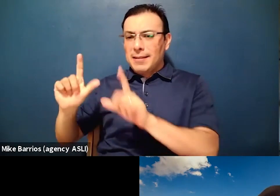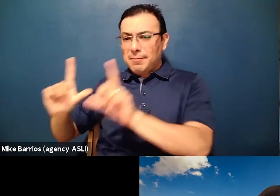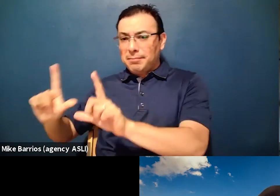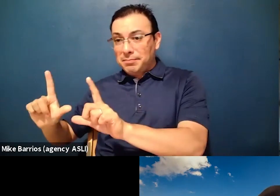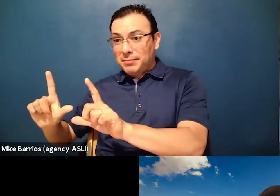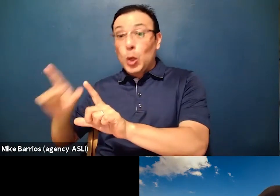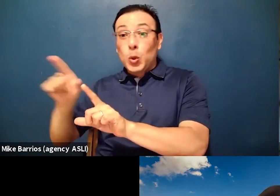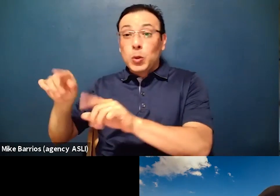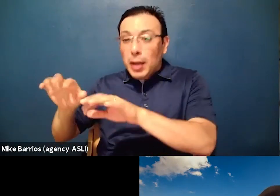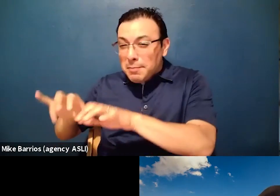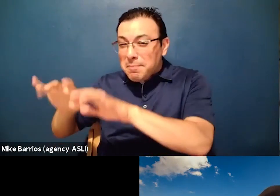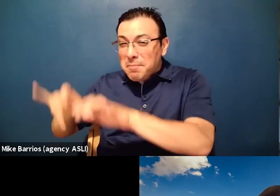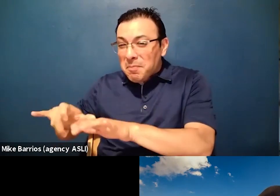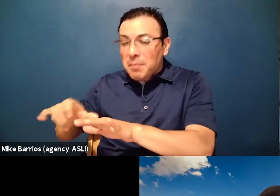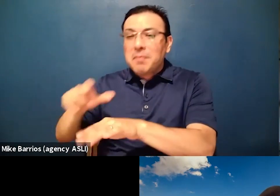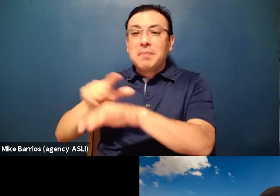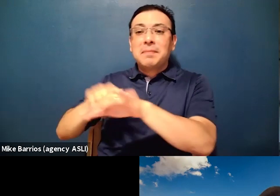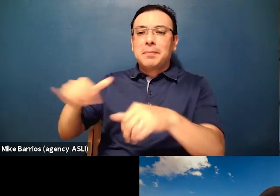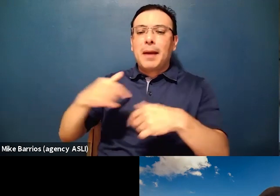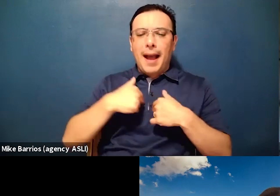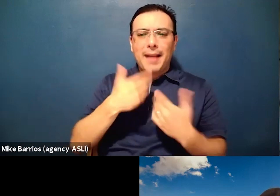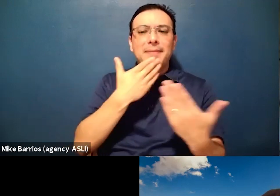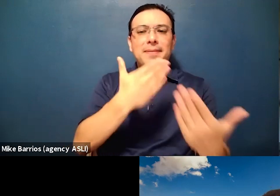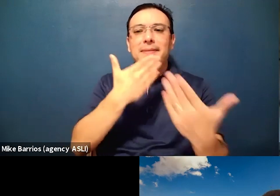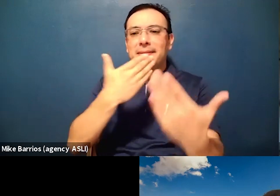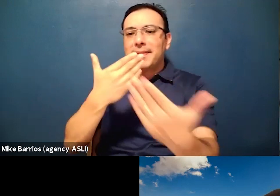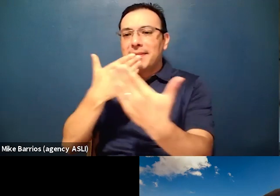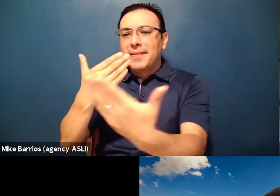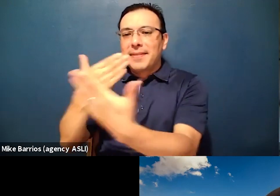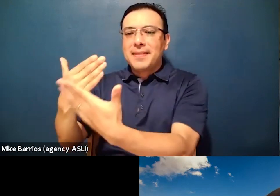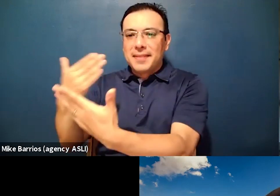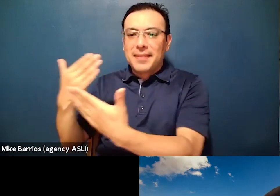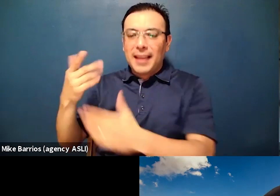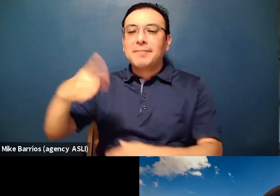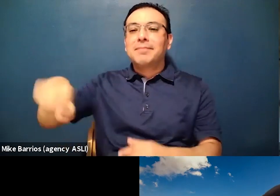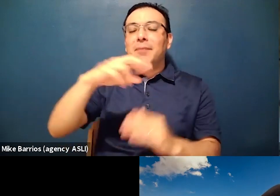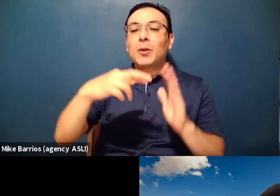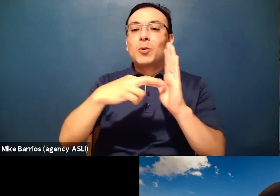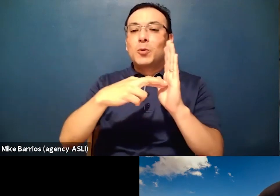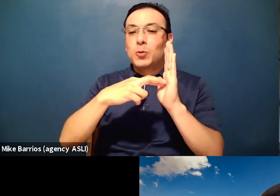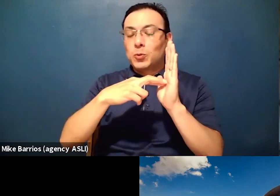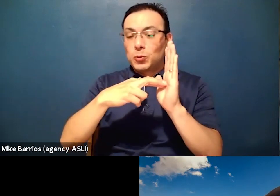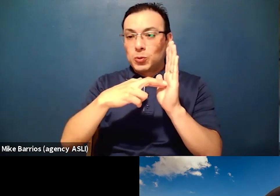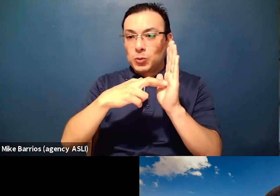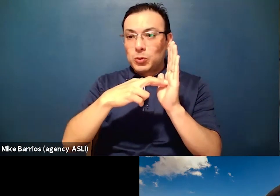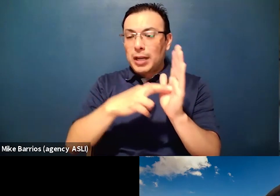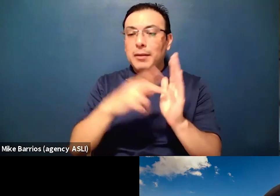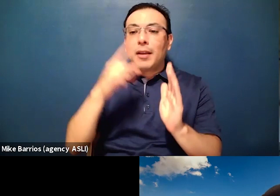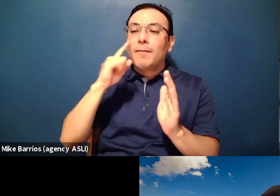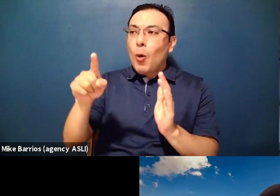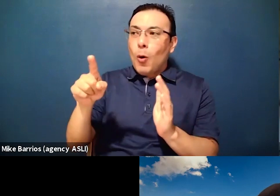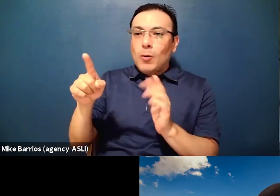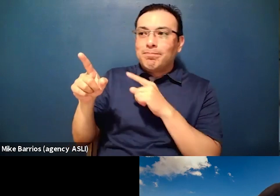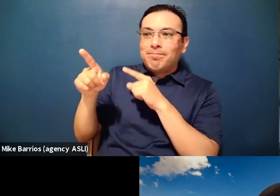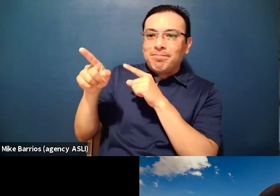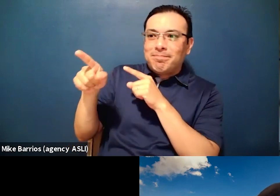our representatives for joining us today and sharing some of the things that the city has been doing since